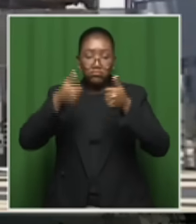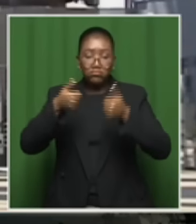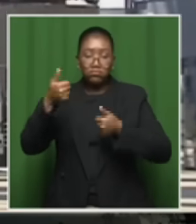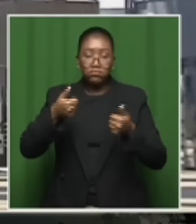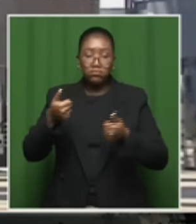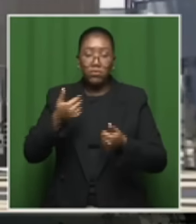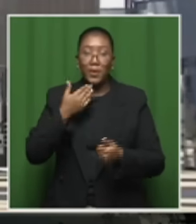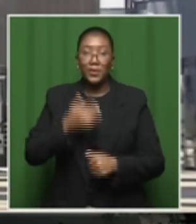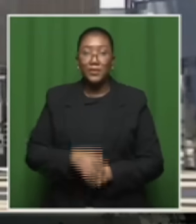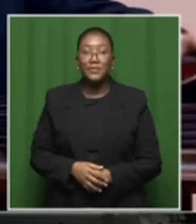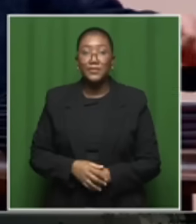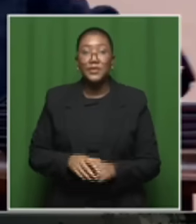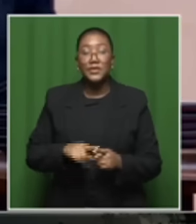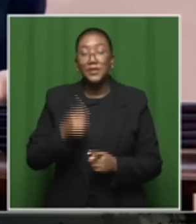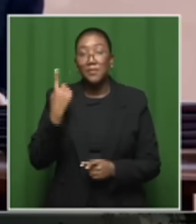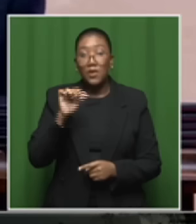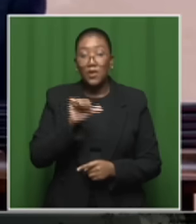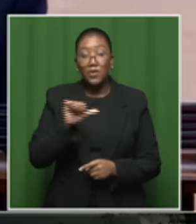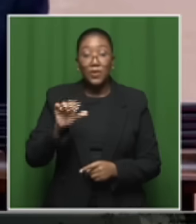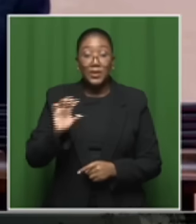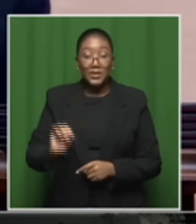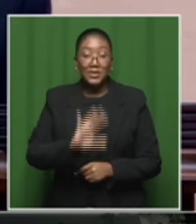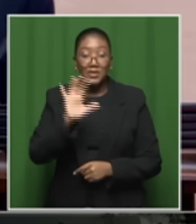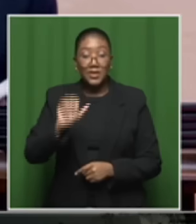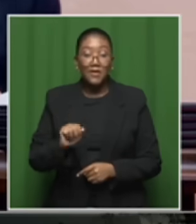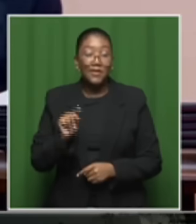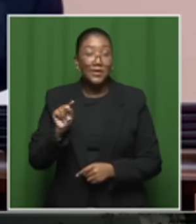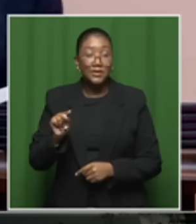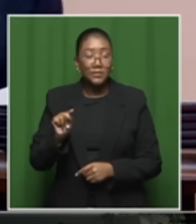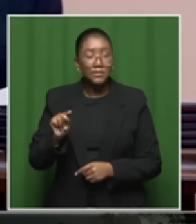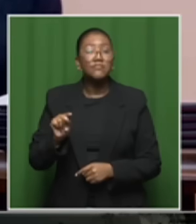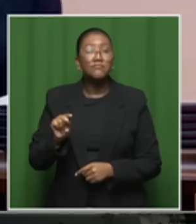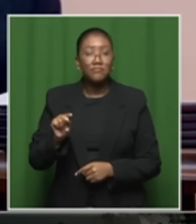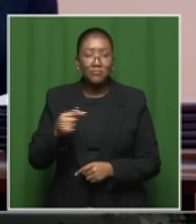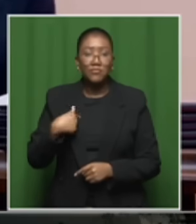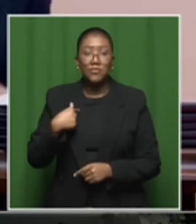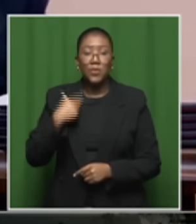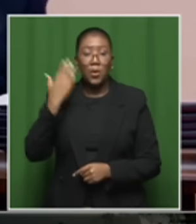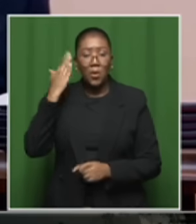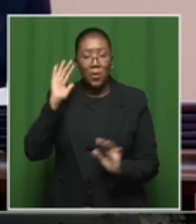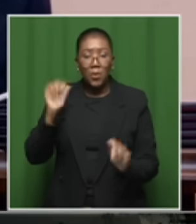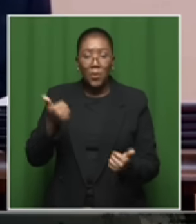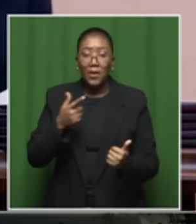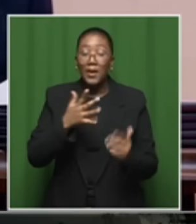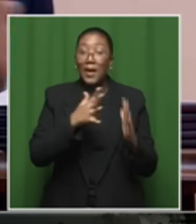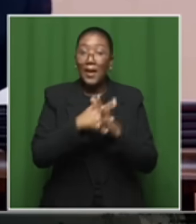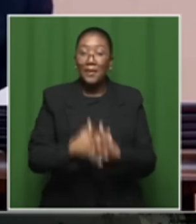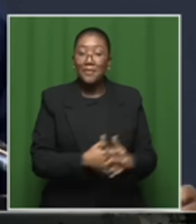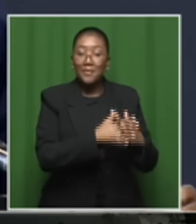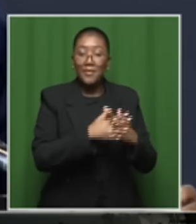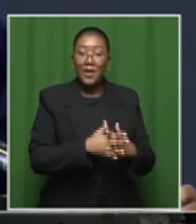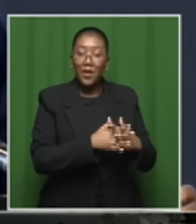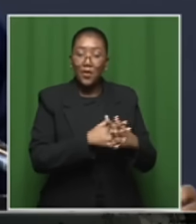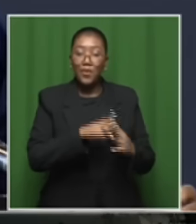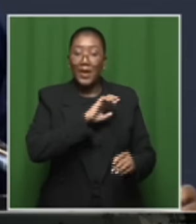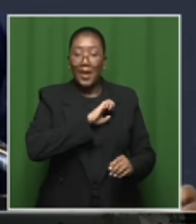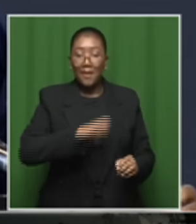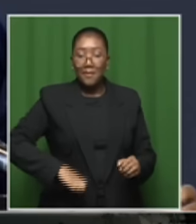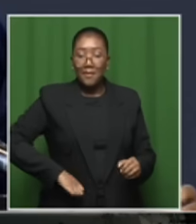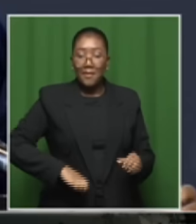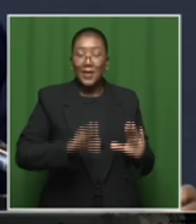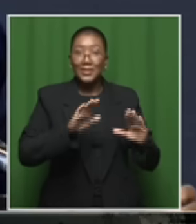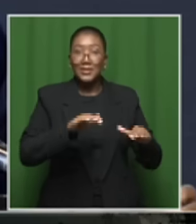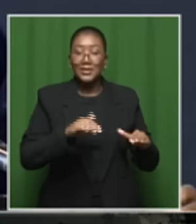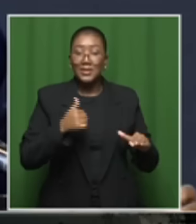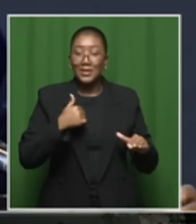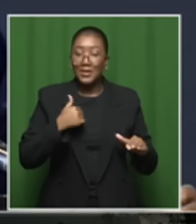at South Africa as we speak, we know that at the American embassy, there is no